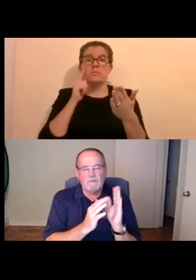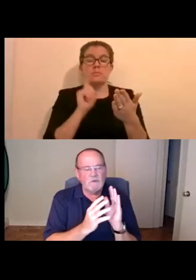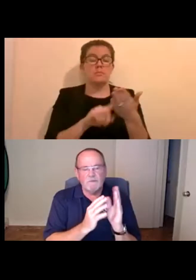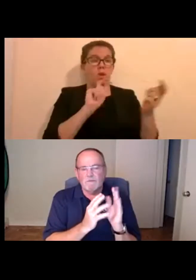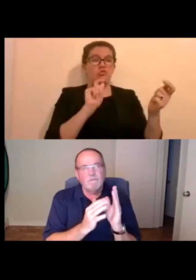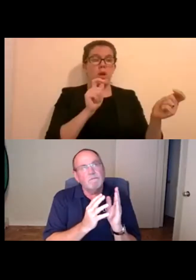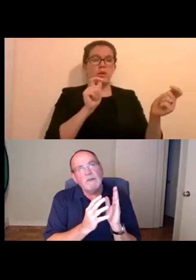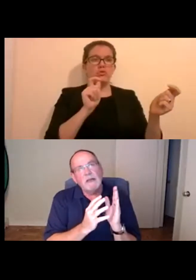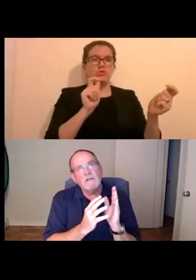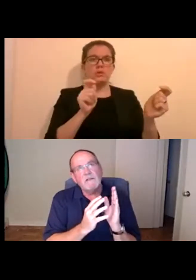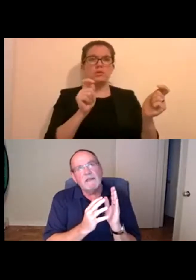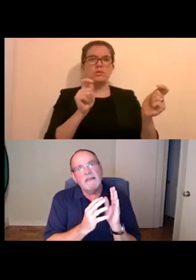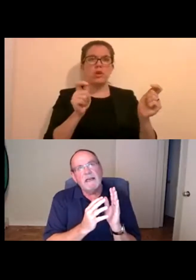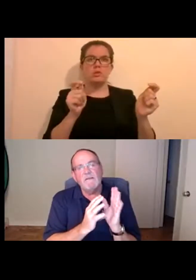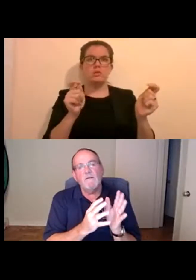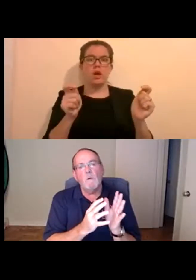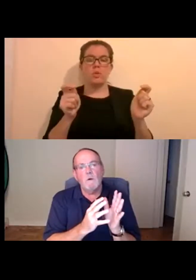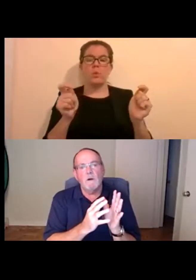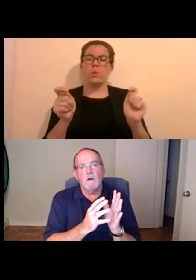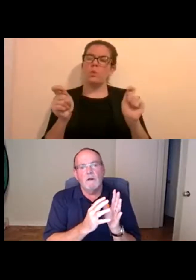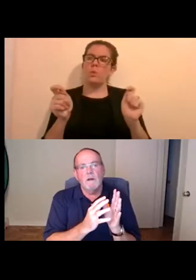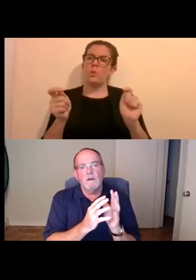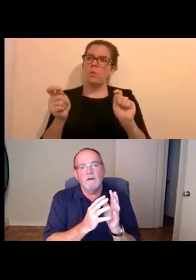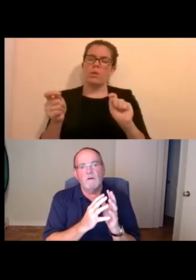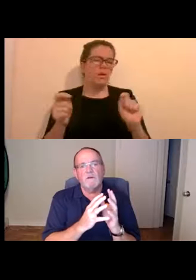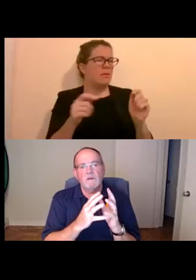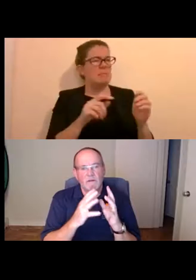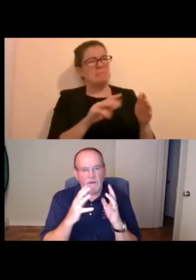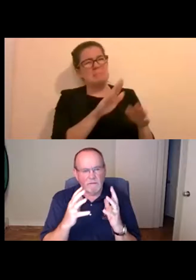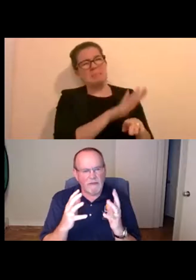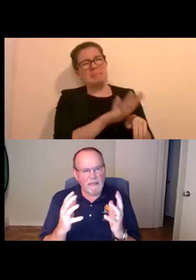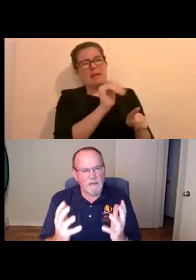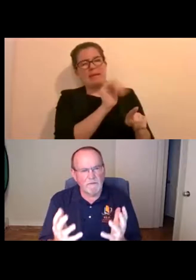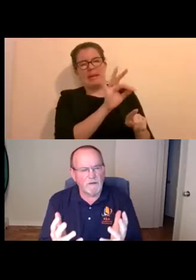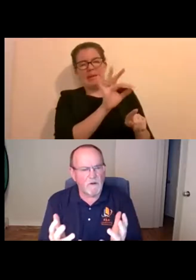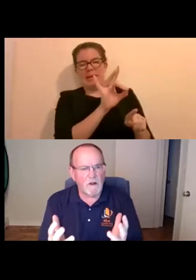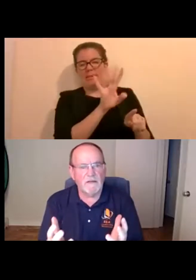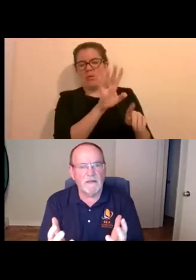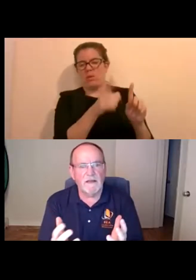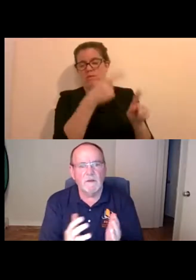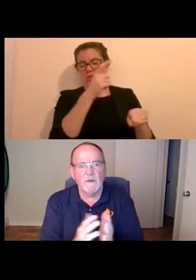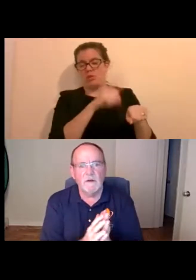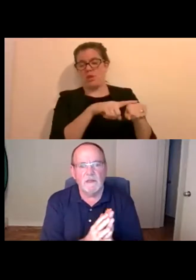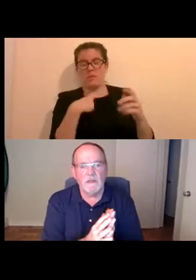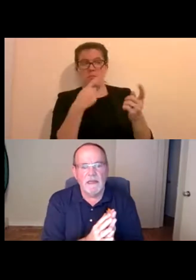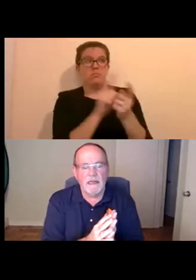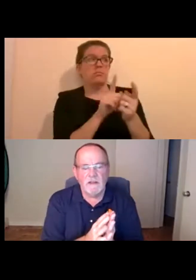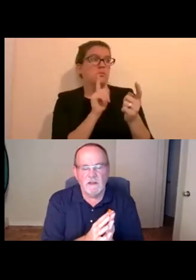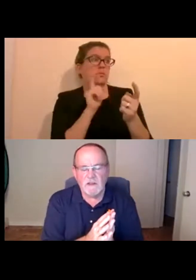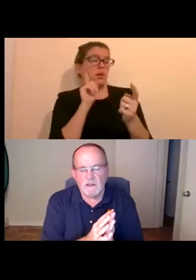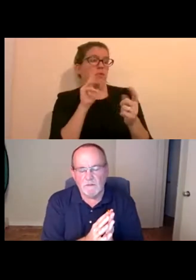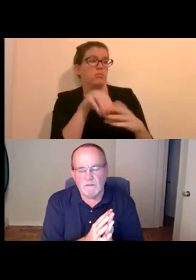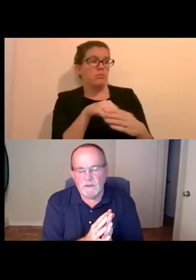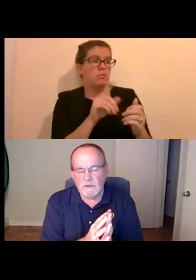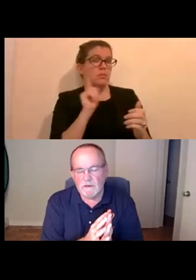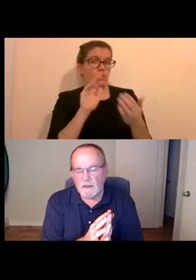1980, I guess 1984, when I first became involved in deaf community, and